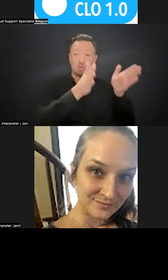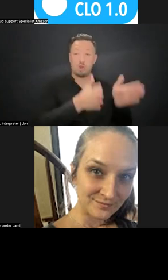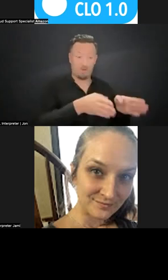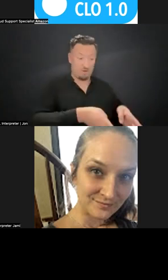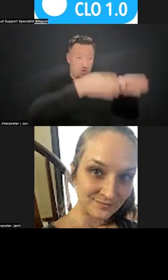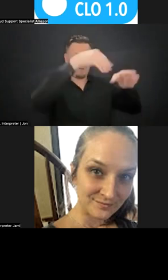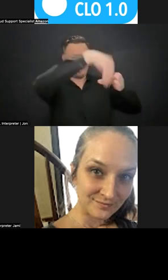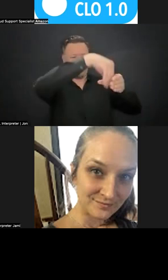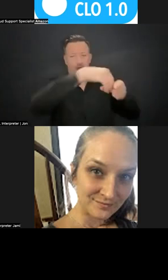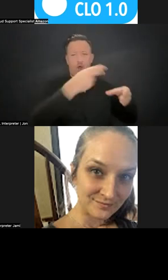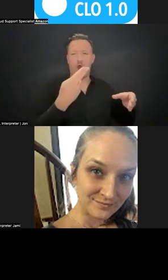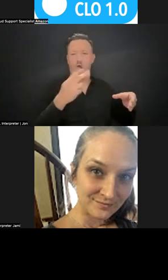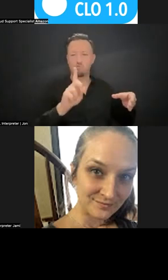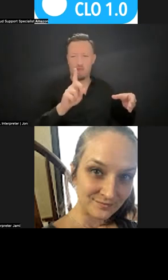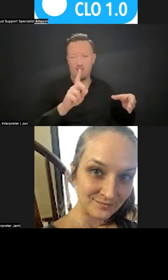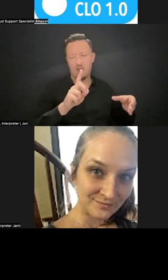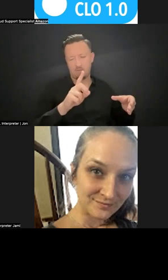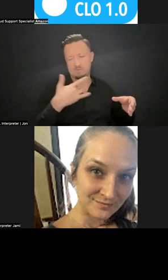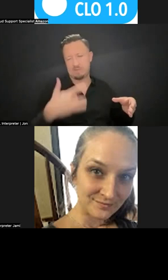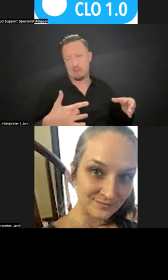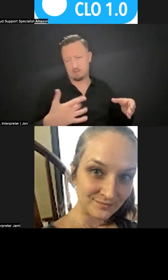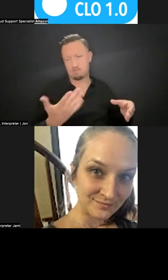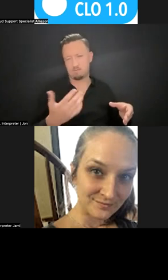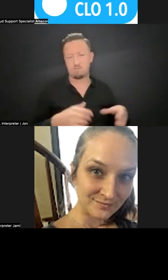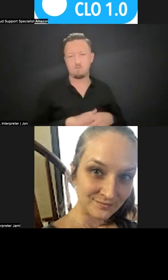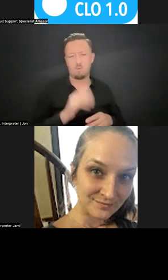other places. We'll talk about those.